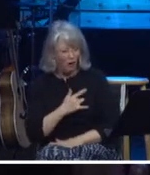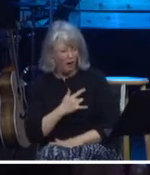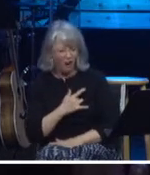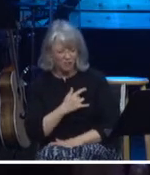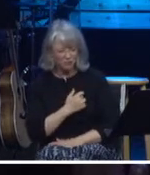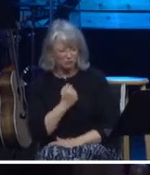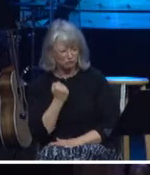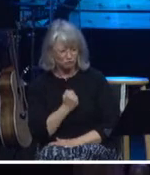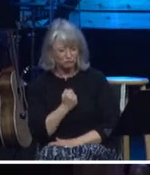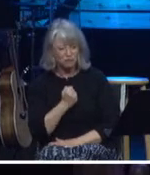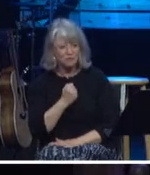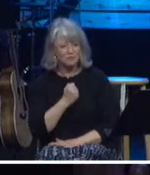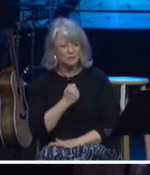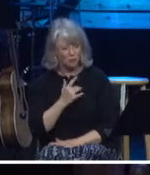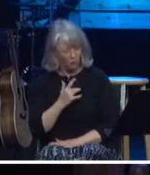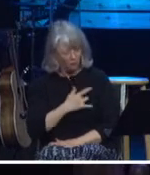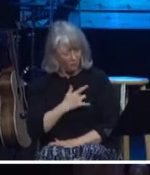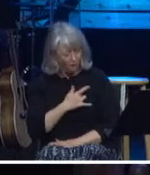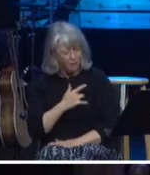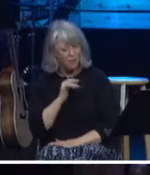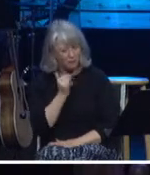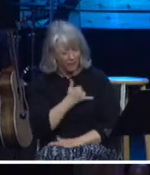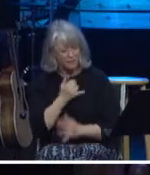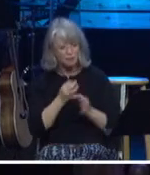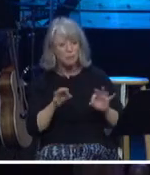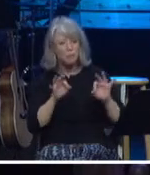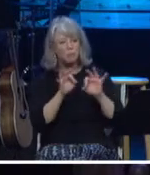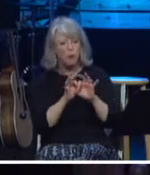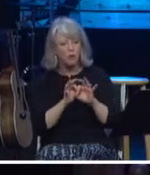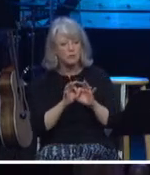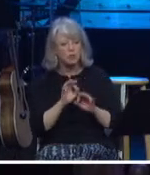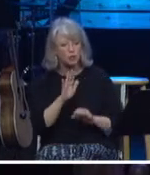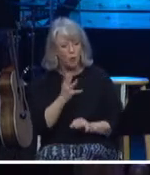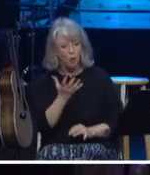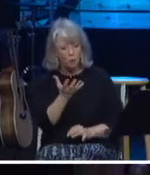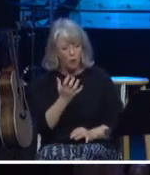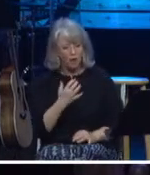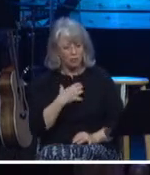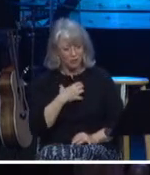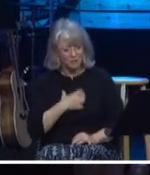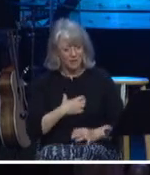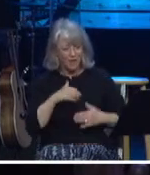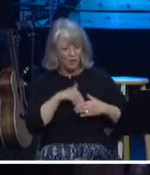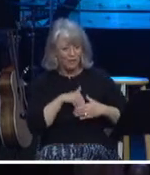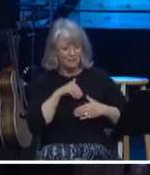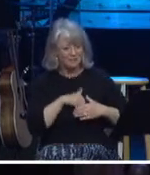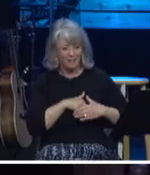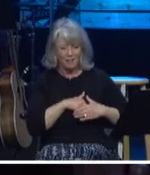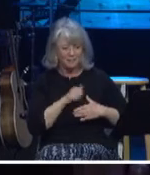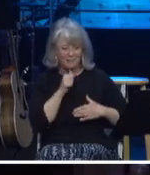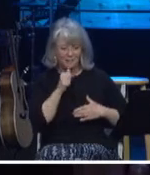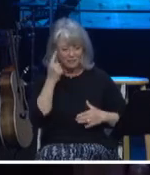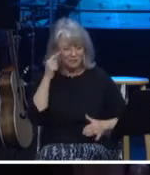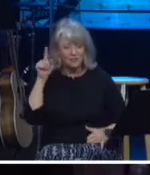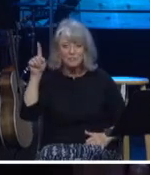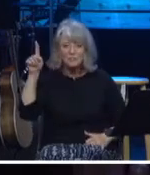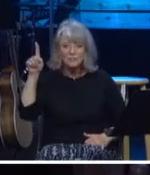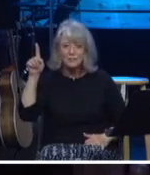it matters. Again, it's an issue of the will, the heart on the inside.